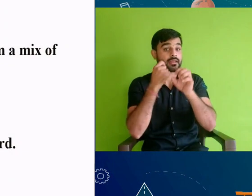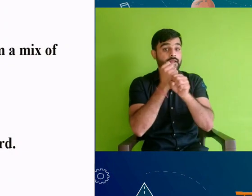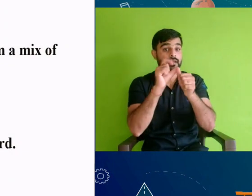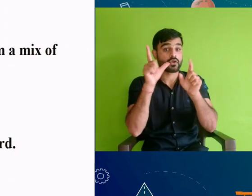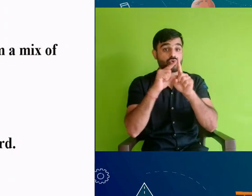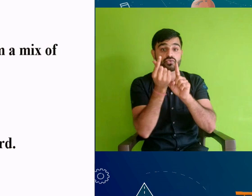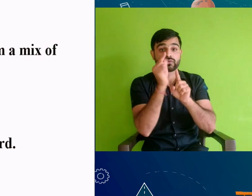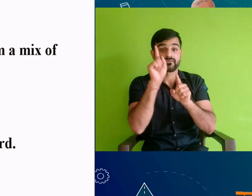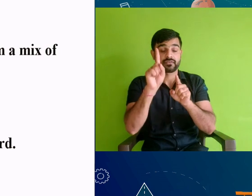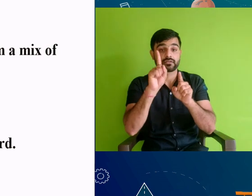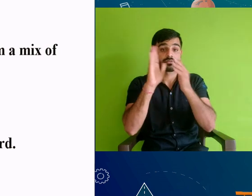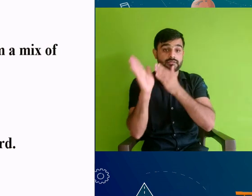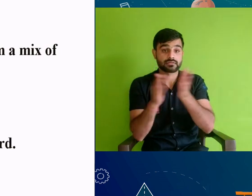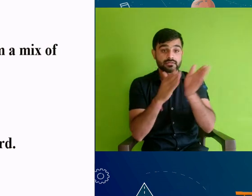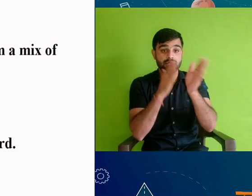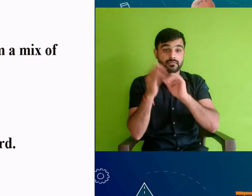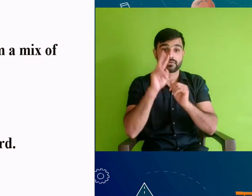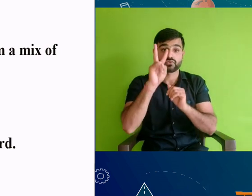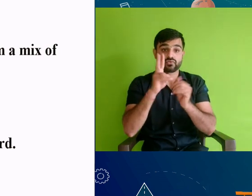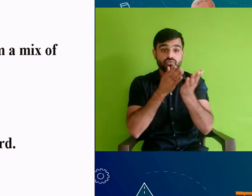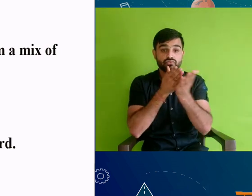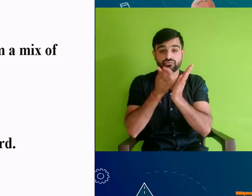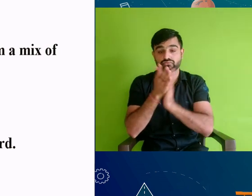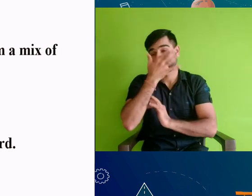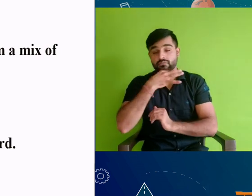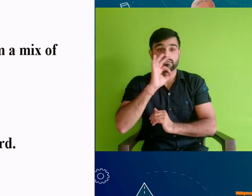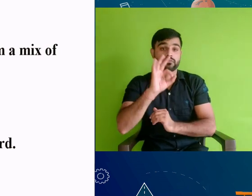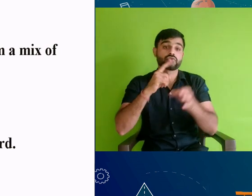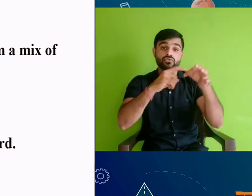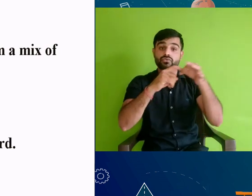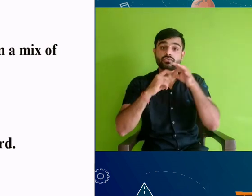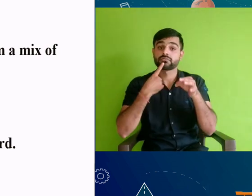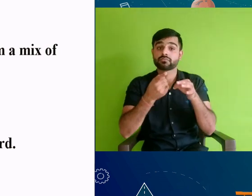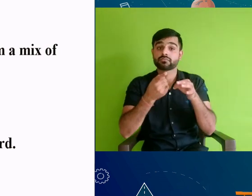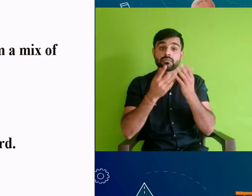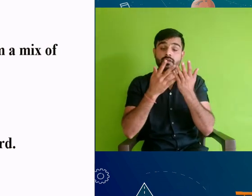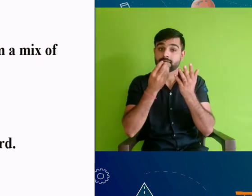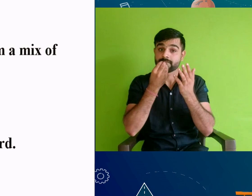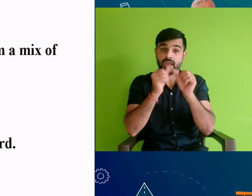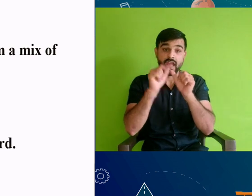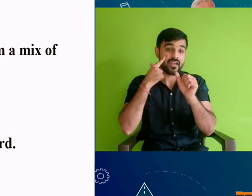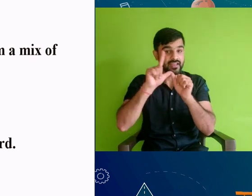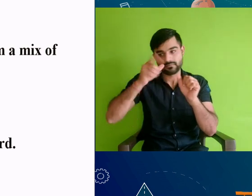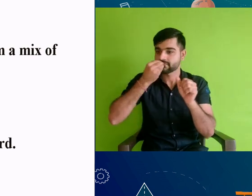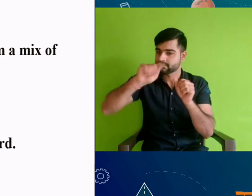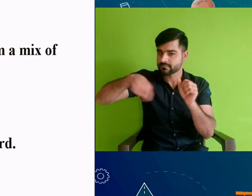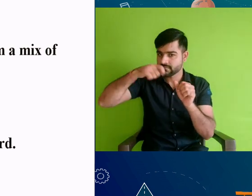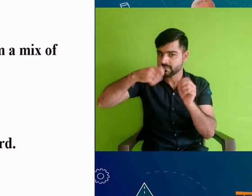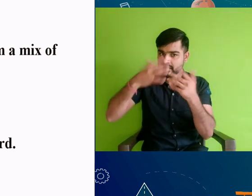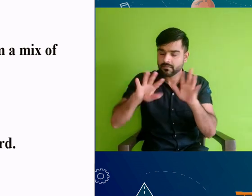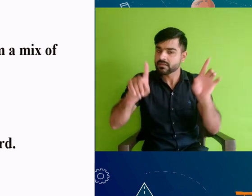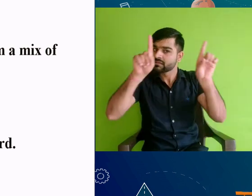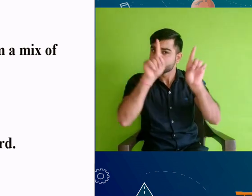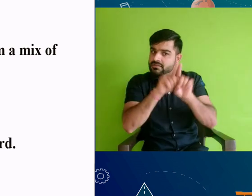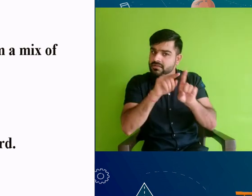2, Wonderful Waste. The question says, avial is a dish made in Kerala. Do you have a similar dish in your